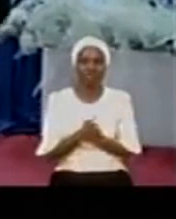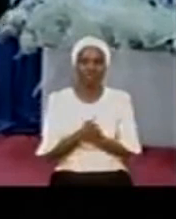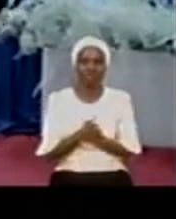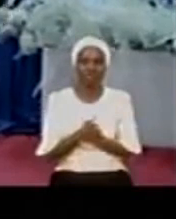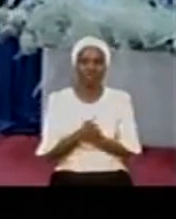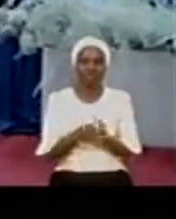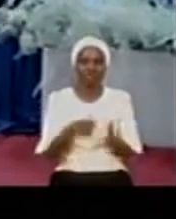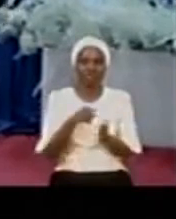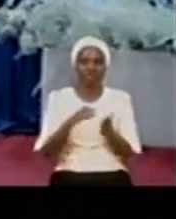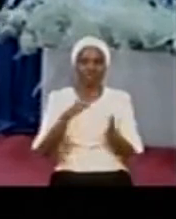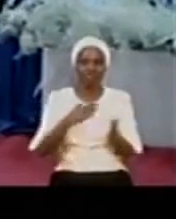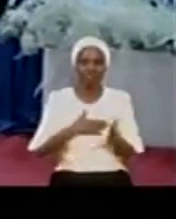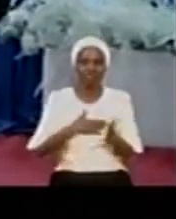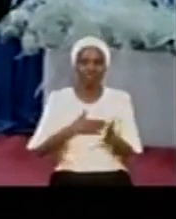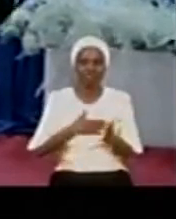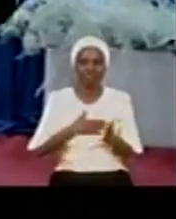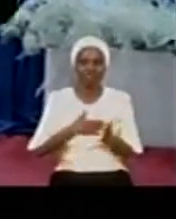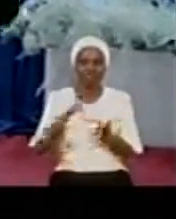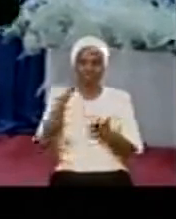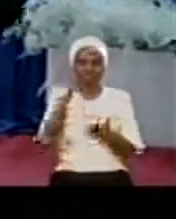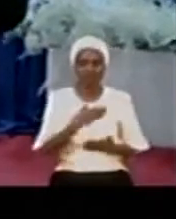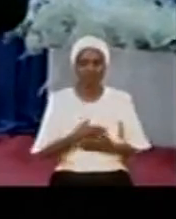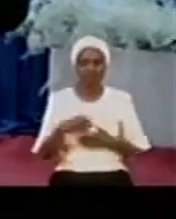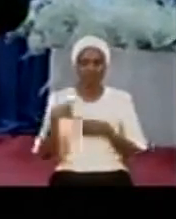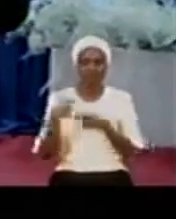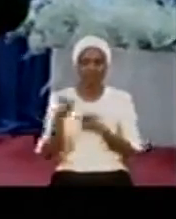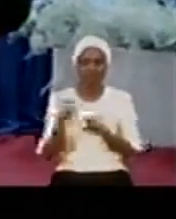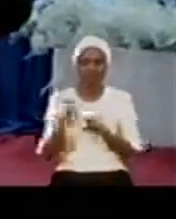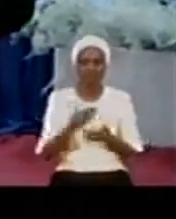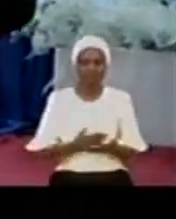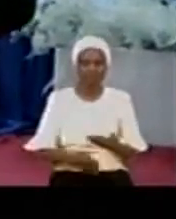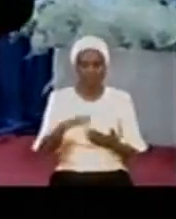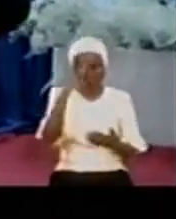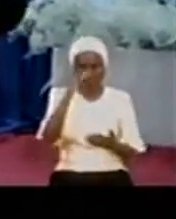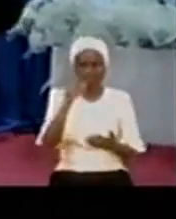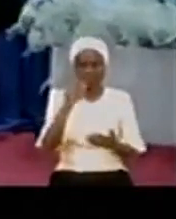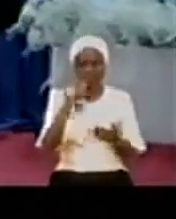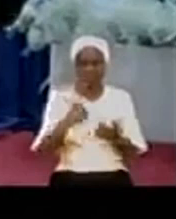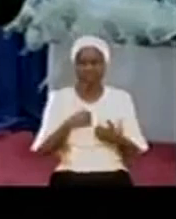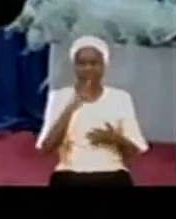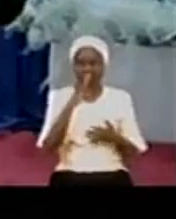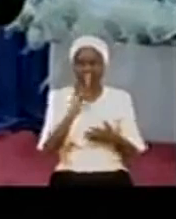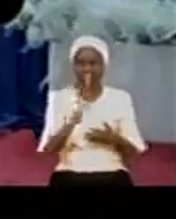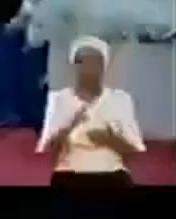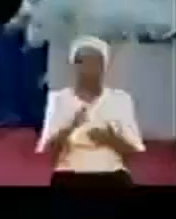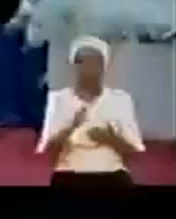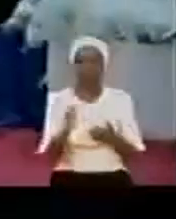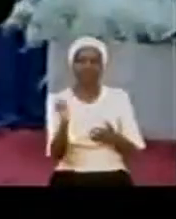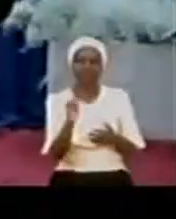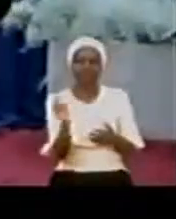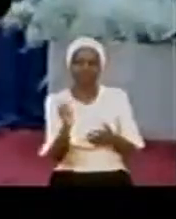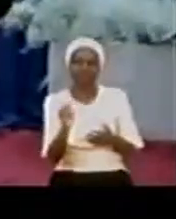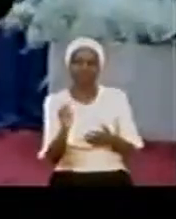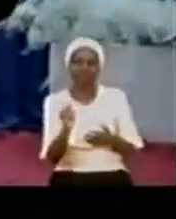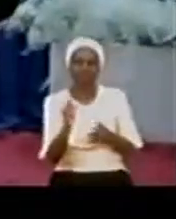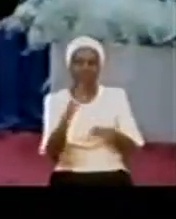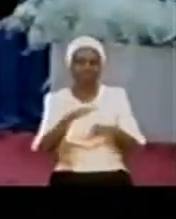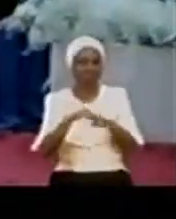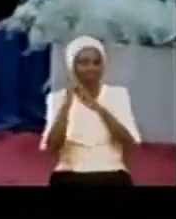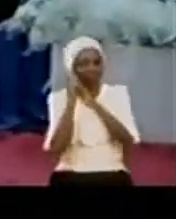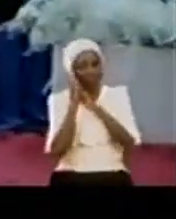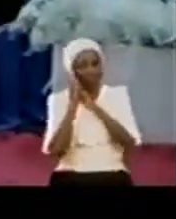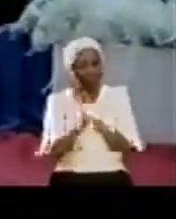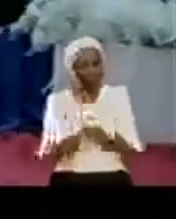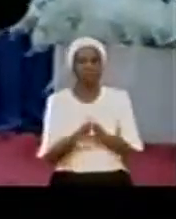birth waiting. Since 15 years now. When we came to the program, campground, on the day that they started